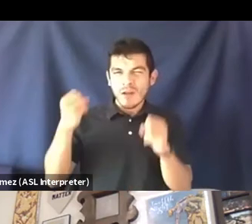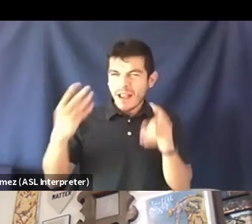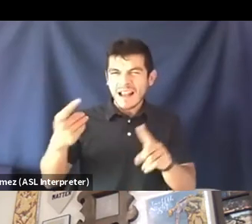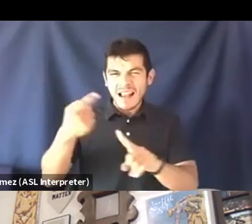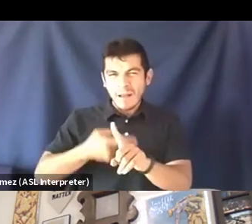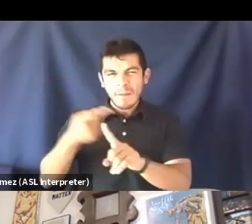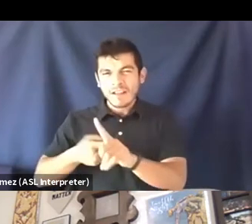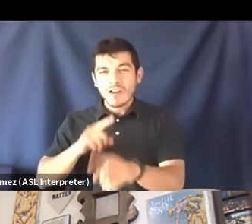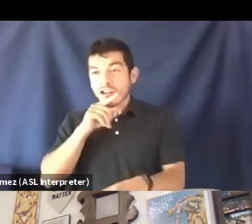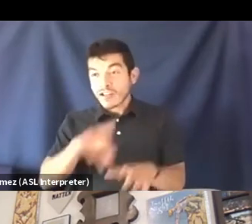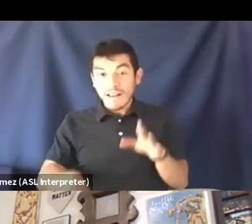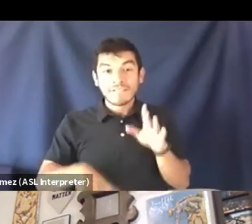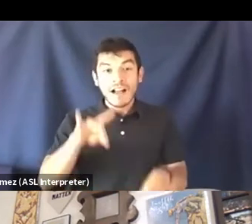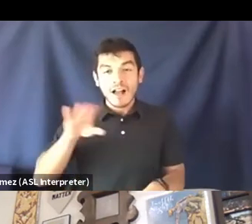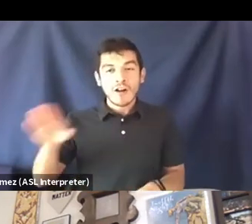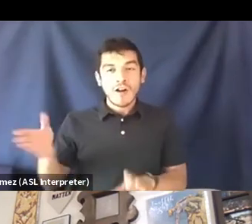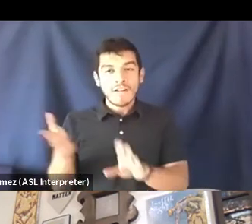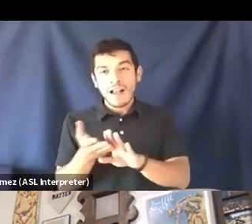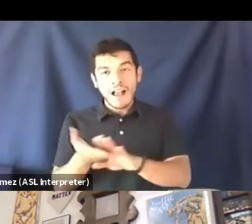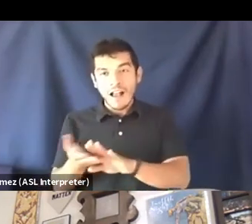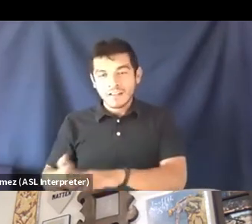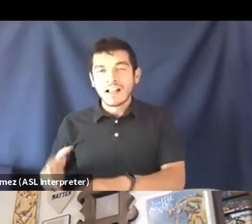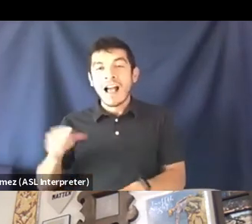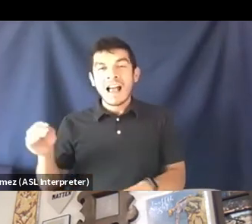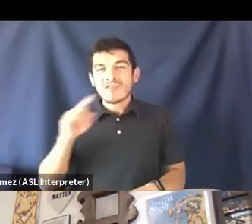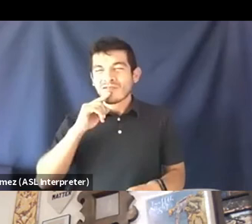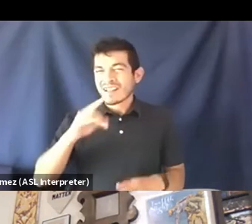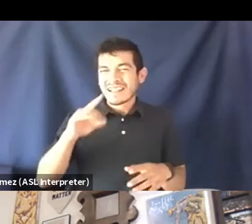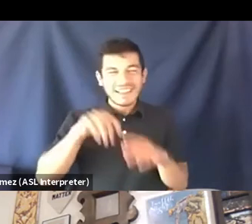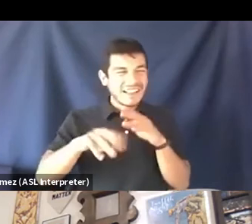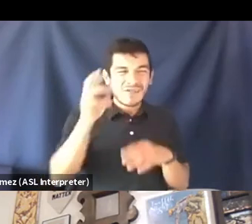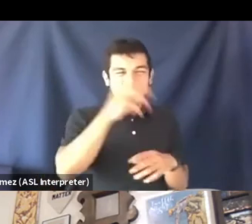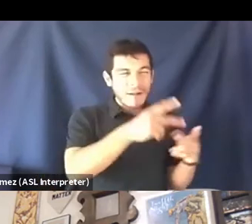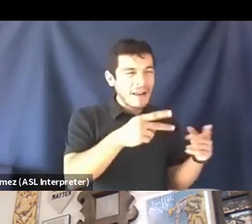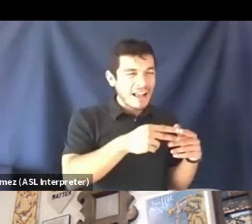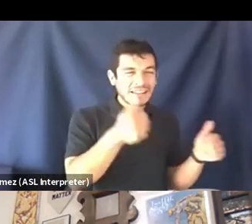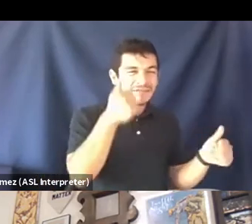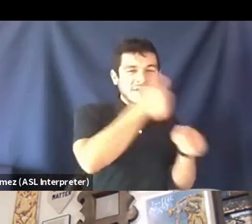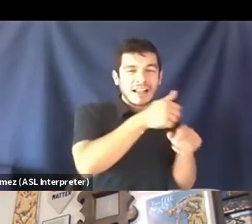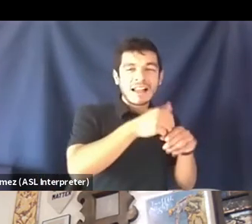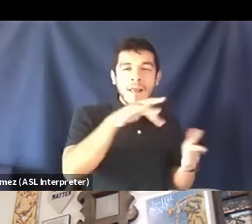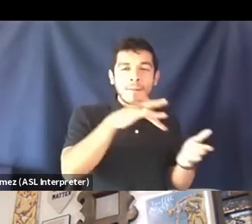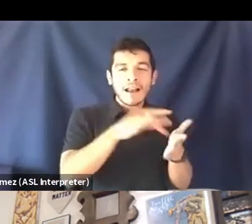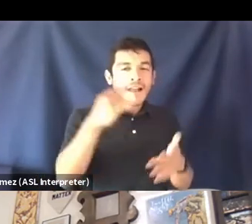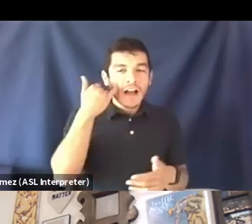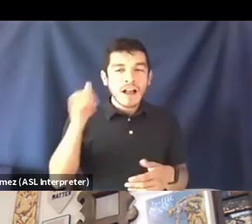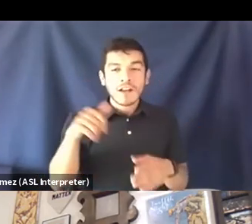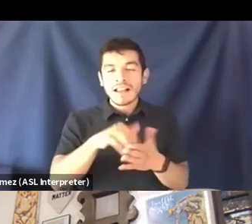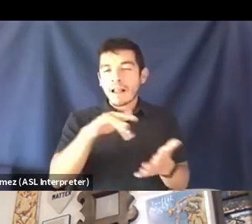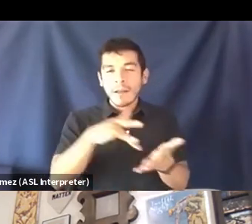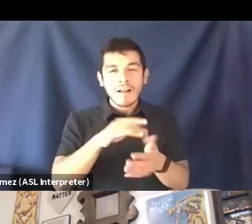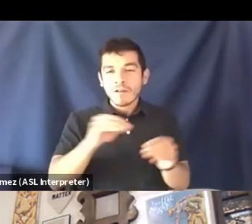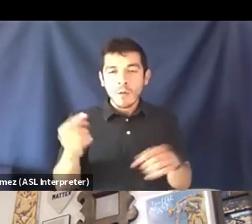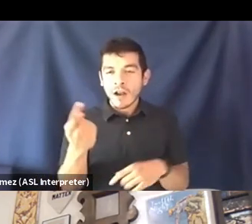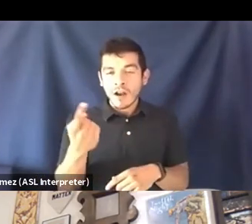track down the files. And they were in this like random offsite storage facility in the middle of California, in the middle of nowhere. And we